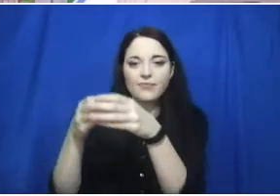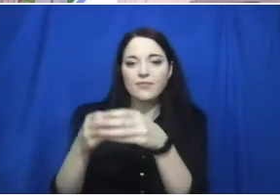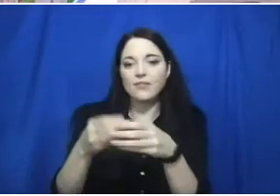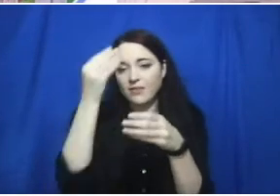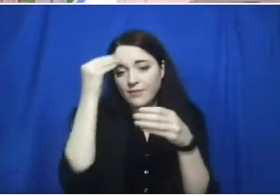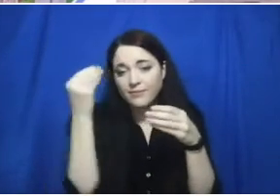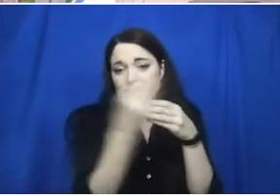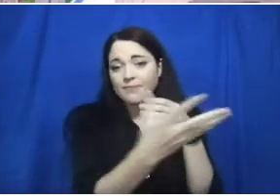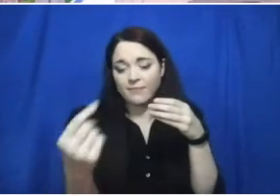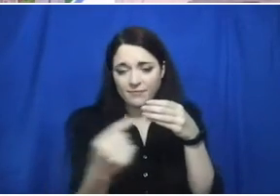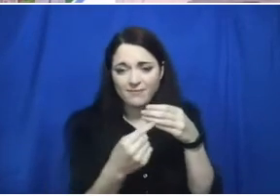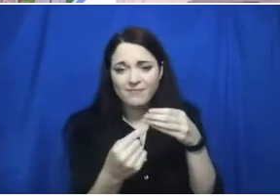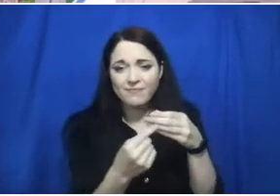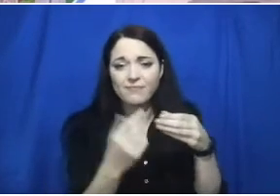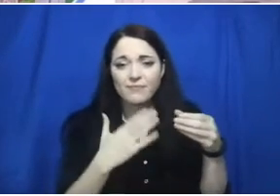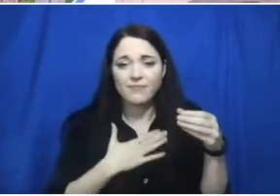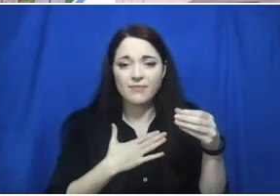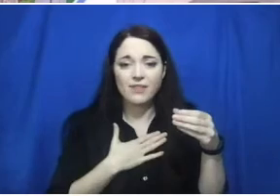This is my